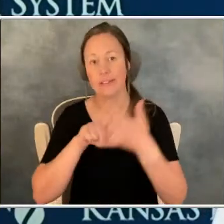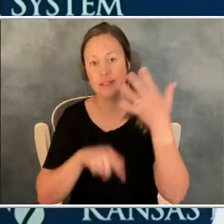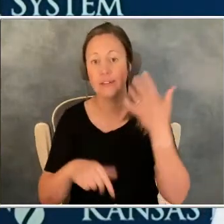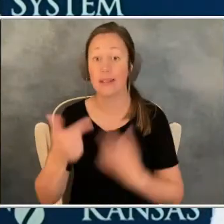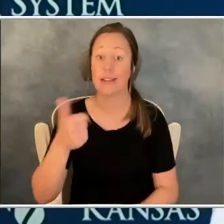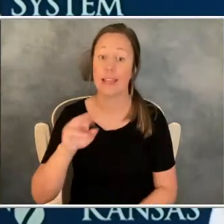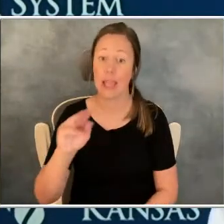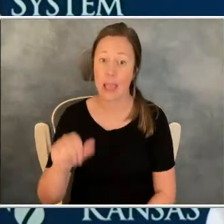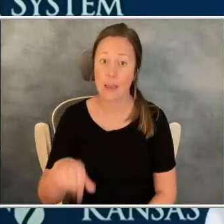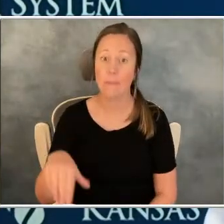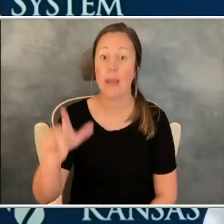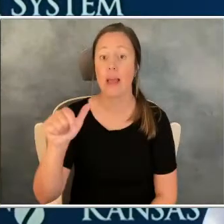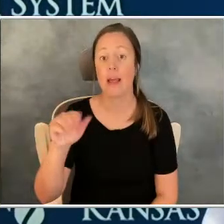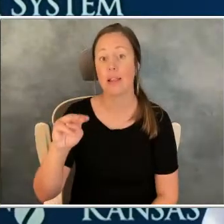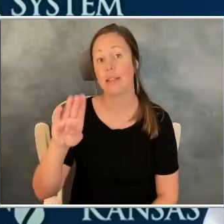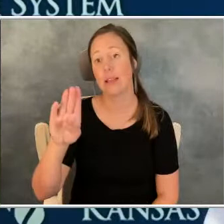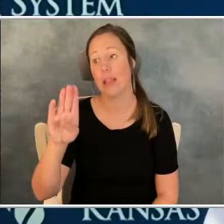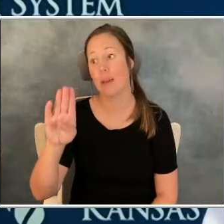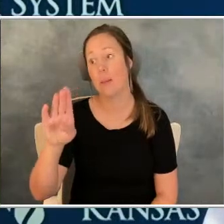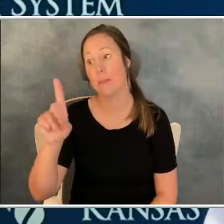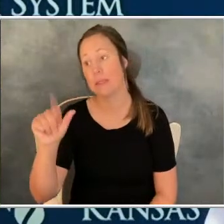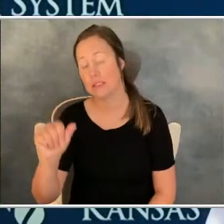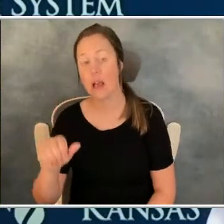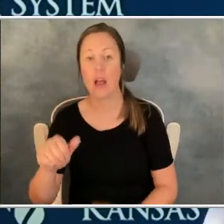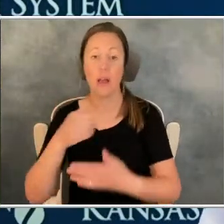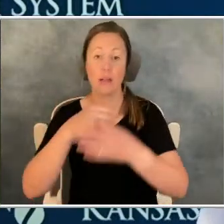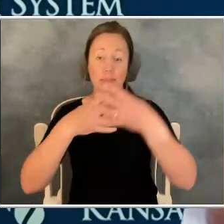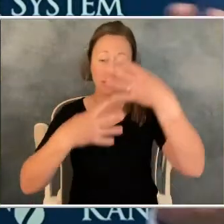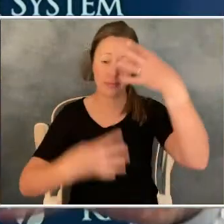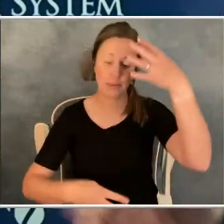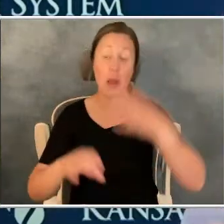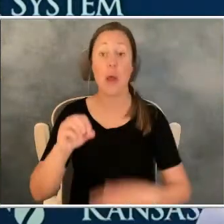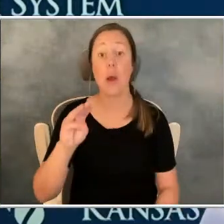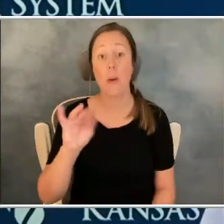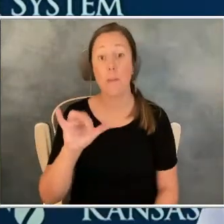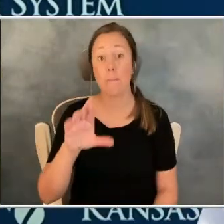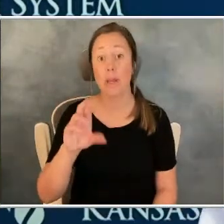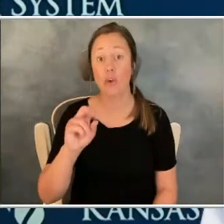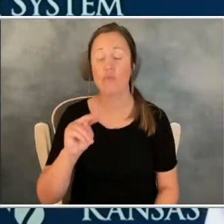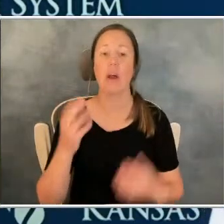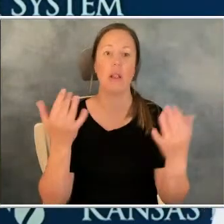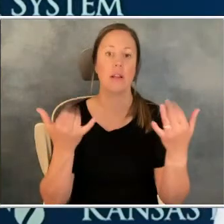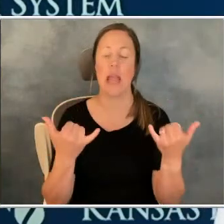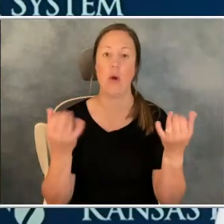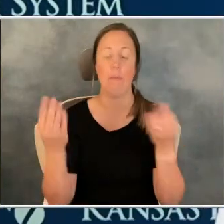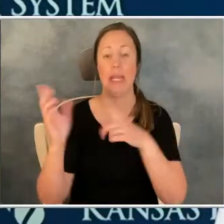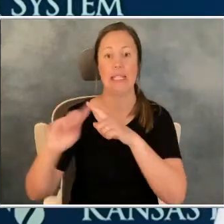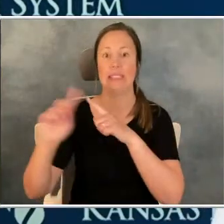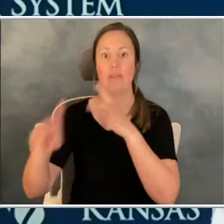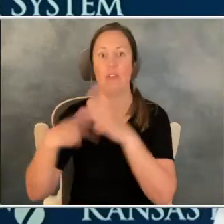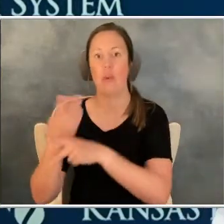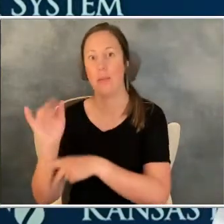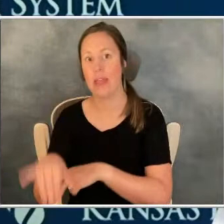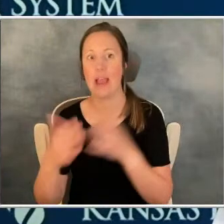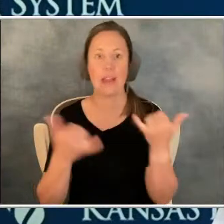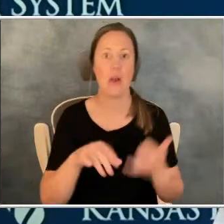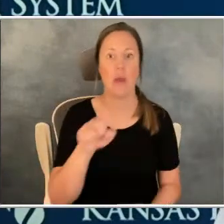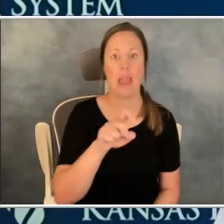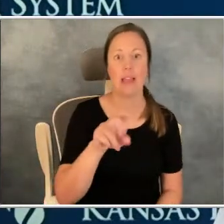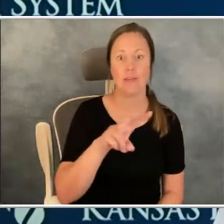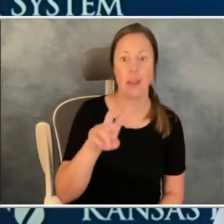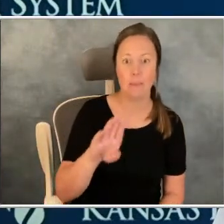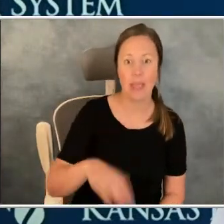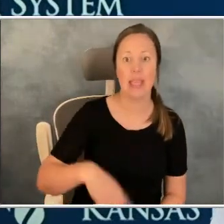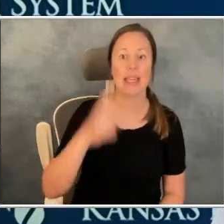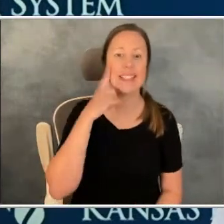lambda strain. We've had so many different strains, Omicron, and now we got all the different forms of Omicron, and now we're in the XBB thing, which I swear to God sounds like an Xbox